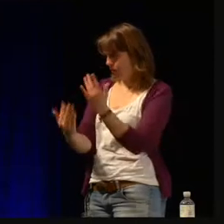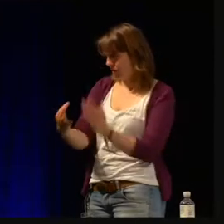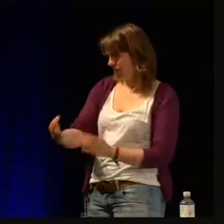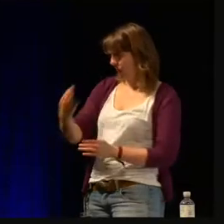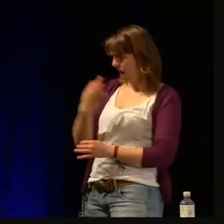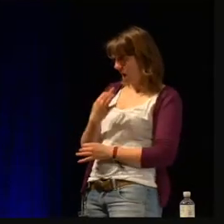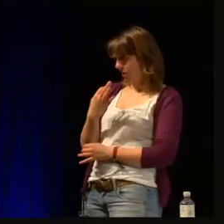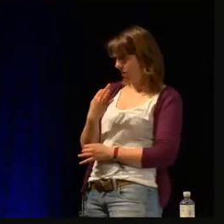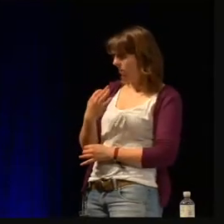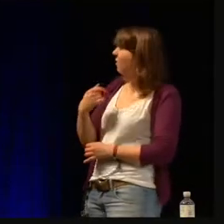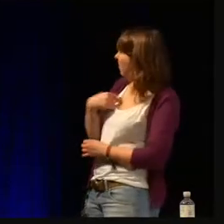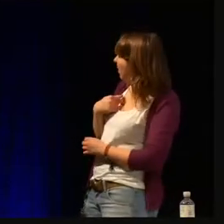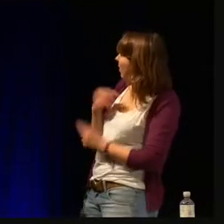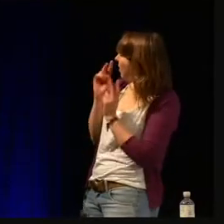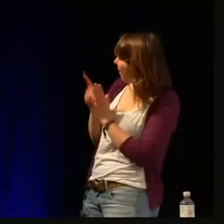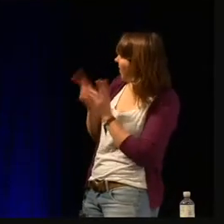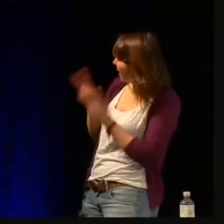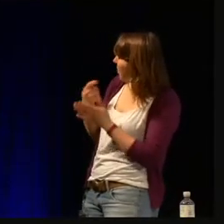distortion.